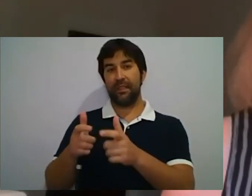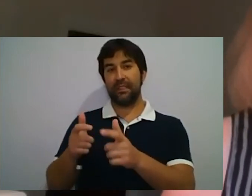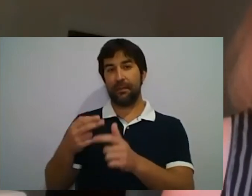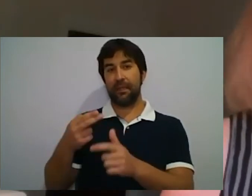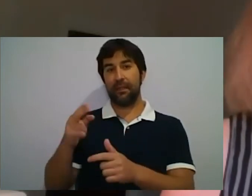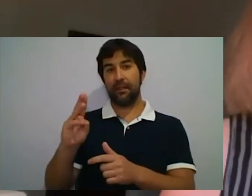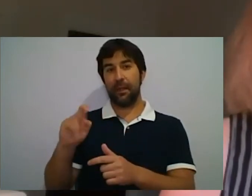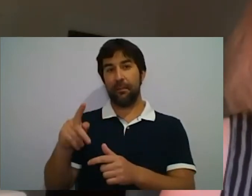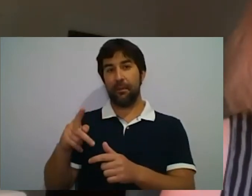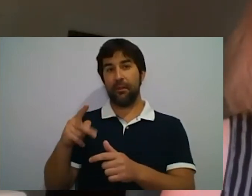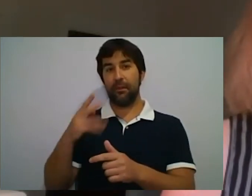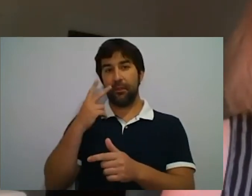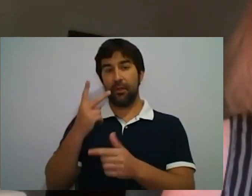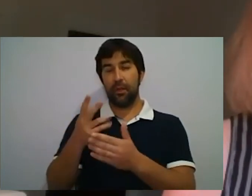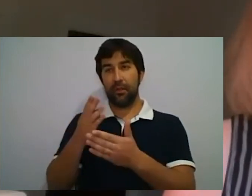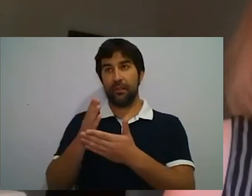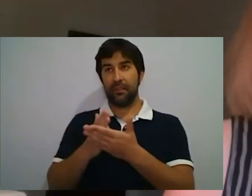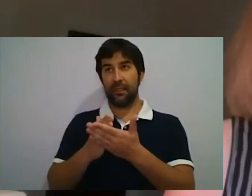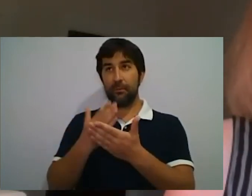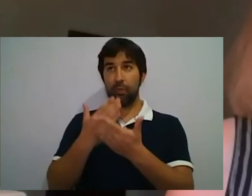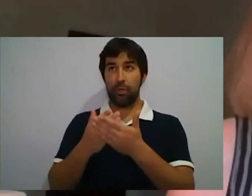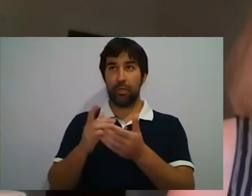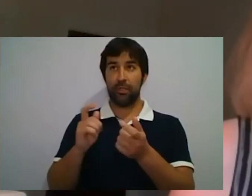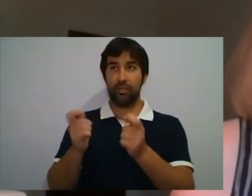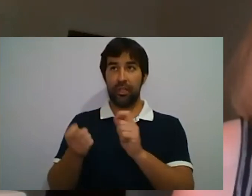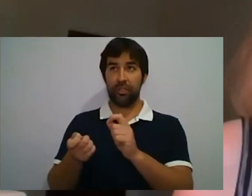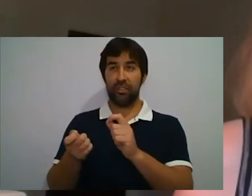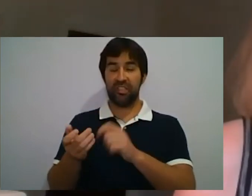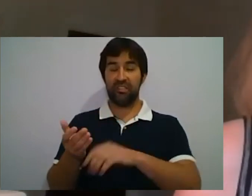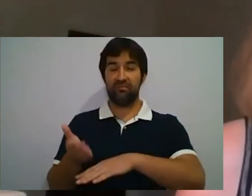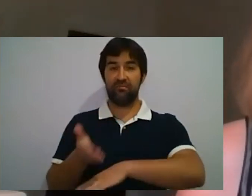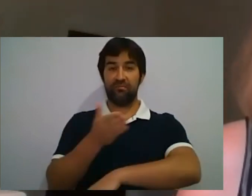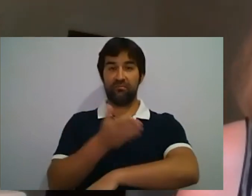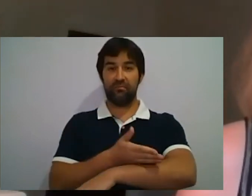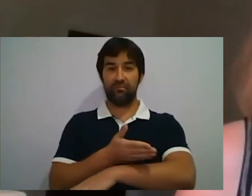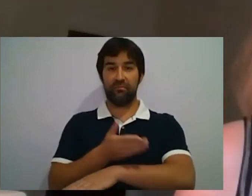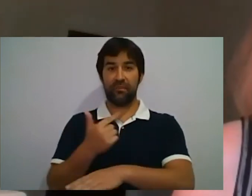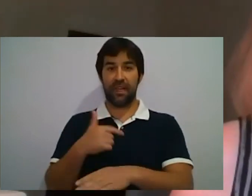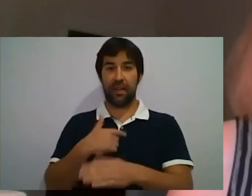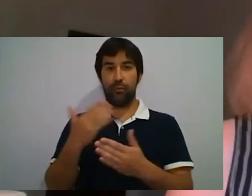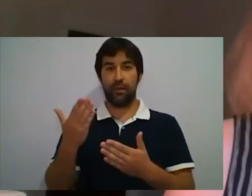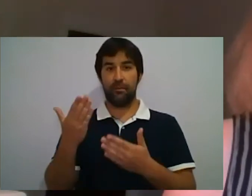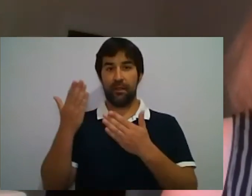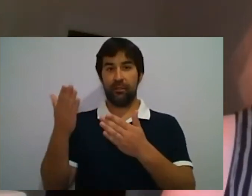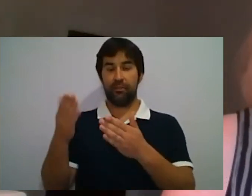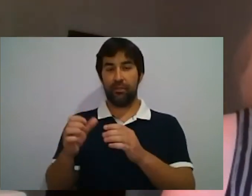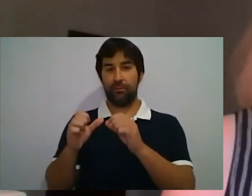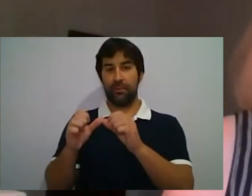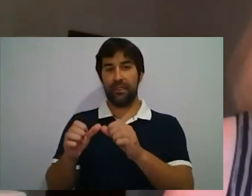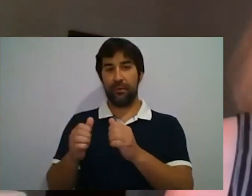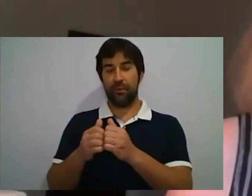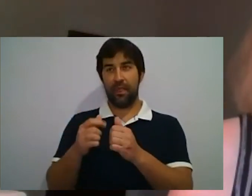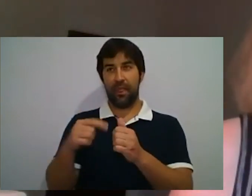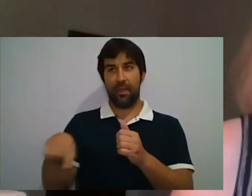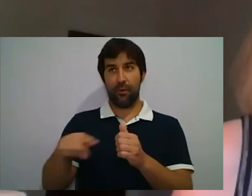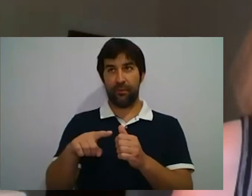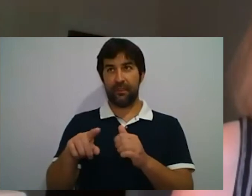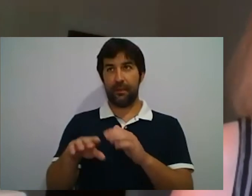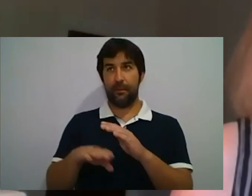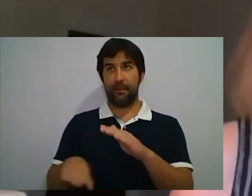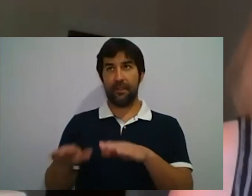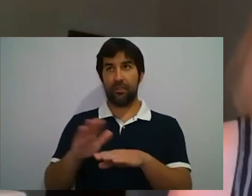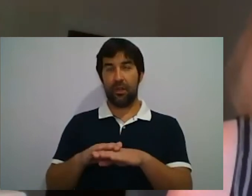I feel that pain. And let me just remind you, let me take the moment to promote that we do have the neighborhood pace car program, because all of